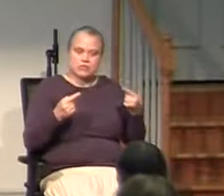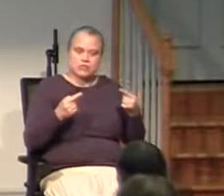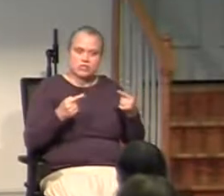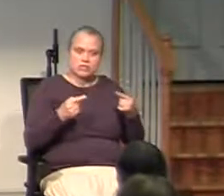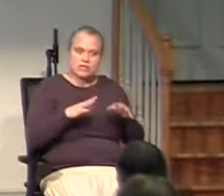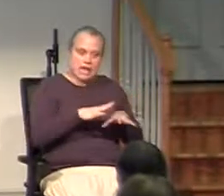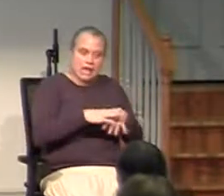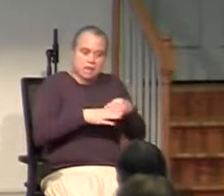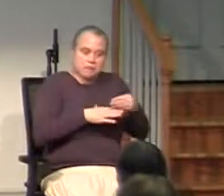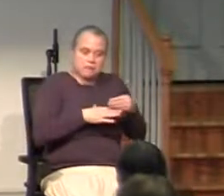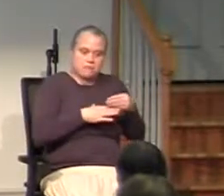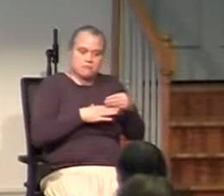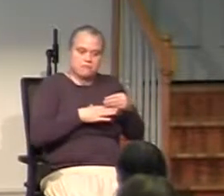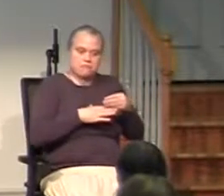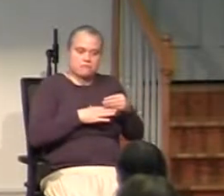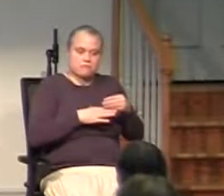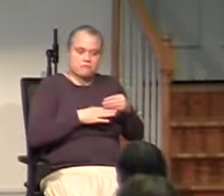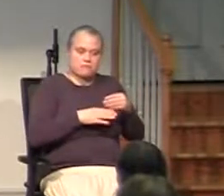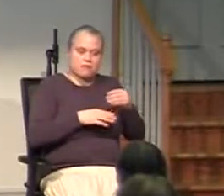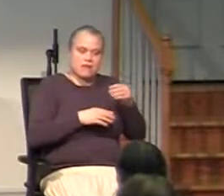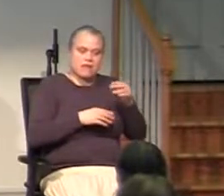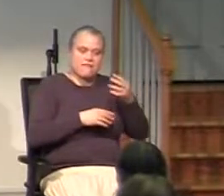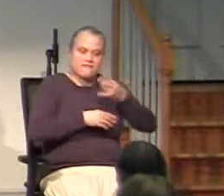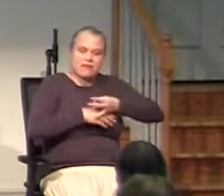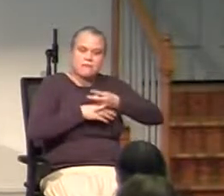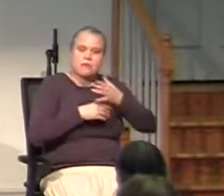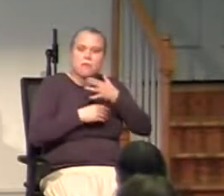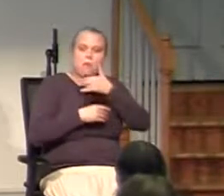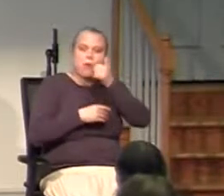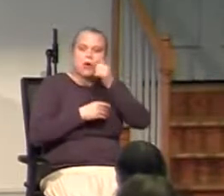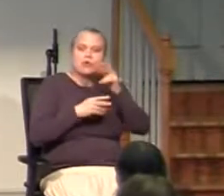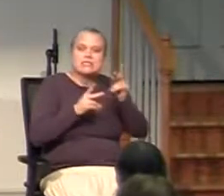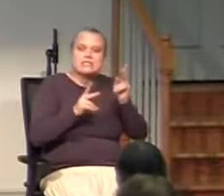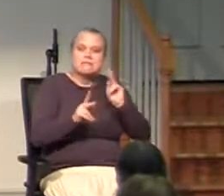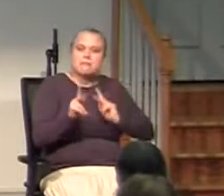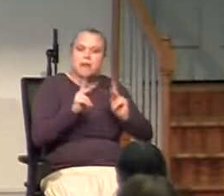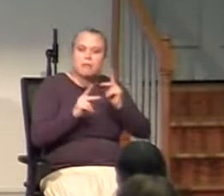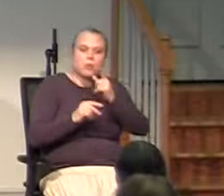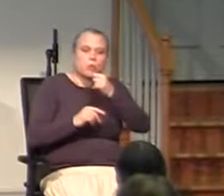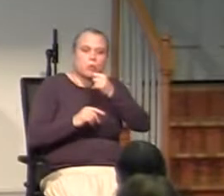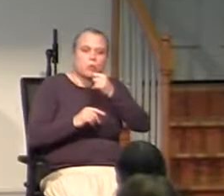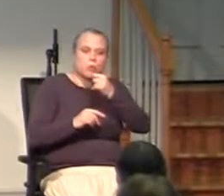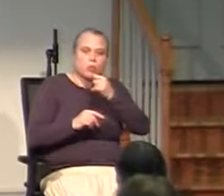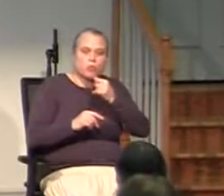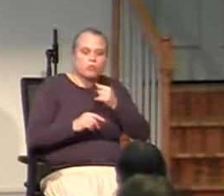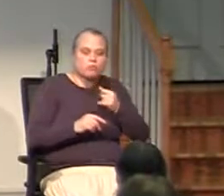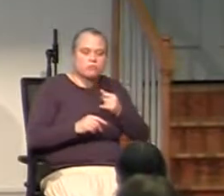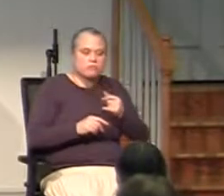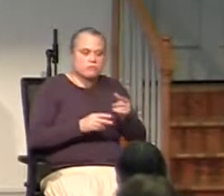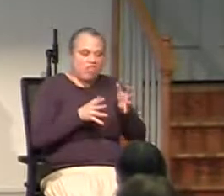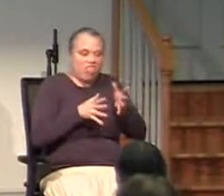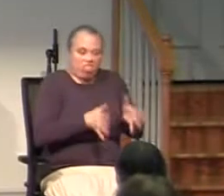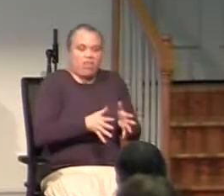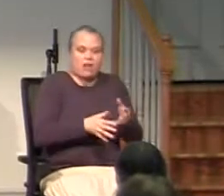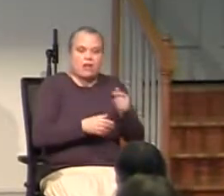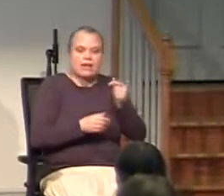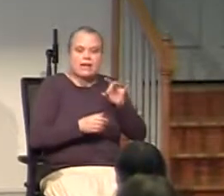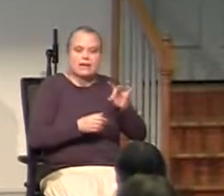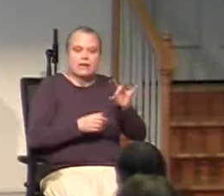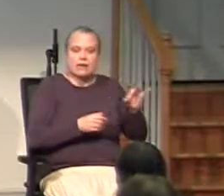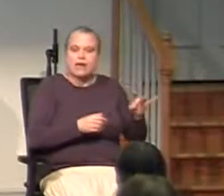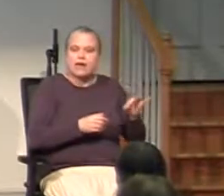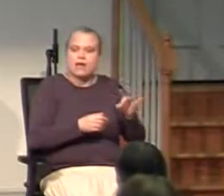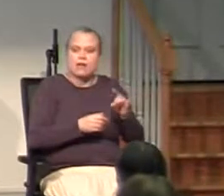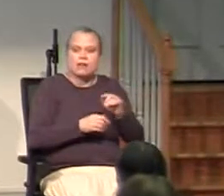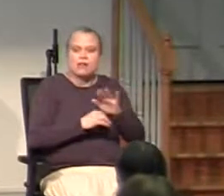of Adventism, most of the people that oppose the 1844 message is because they believe